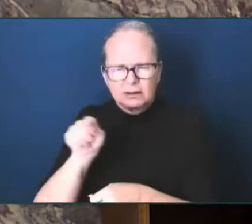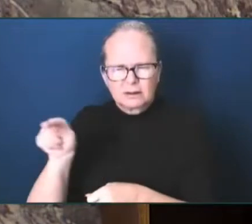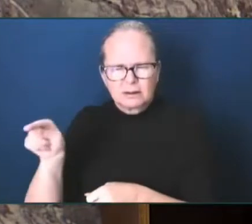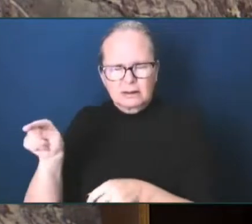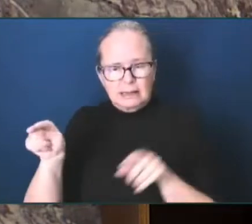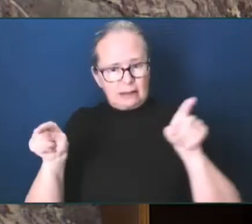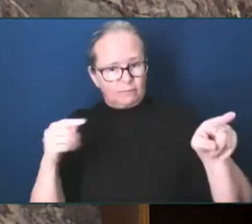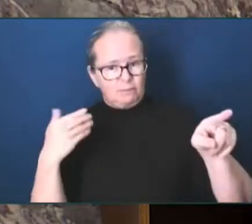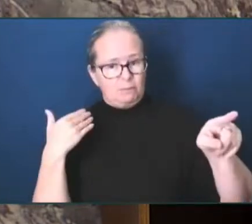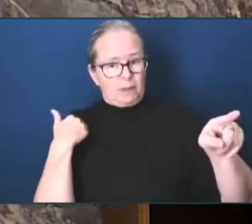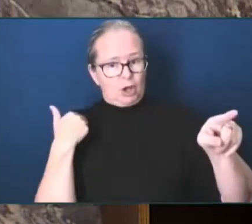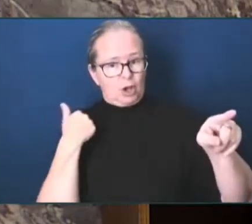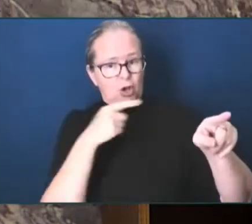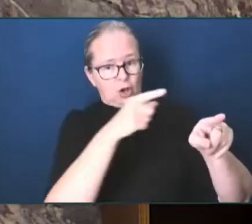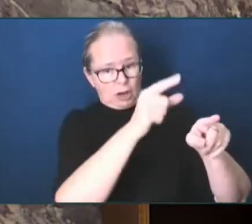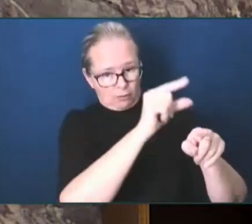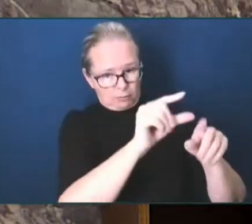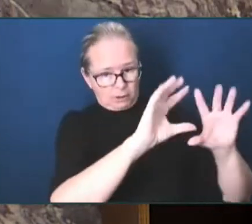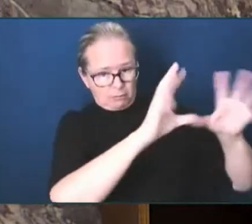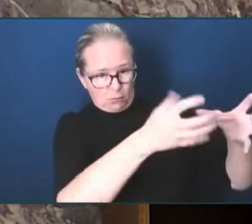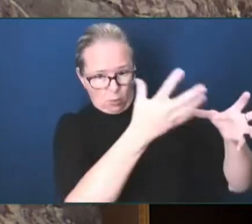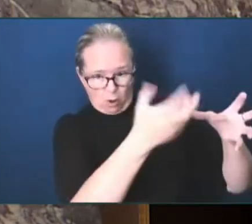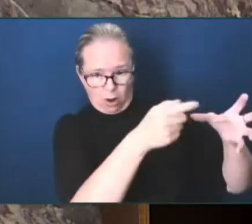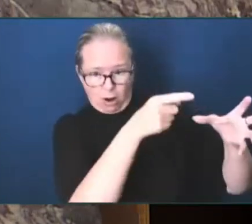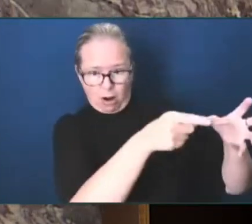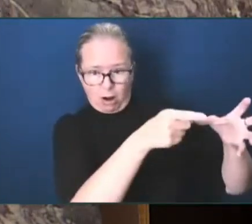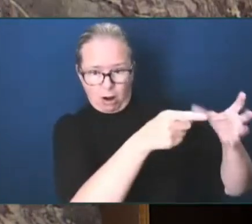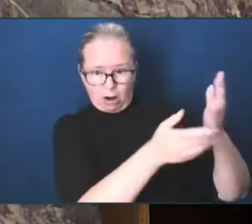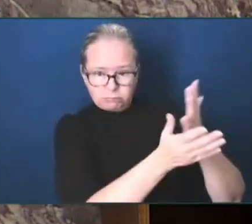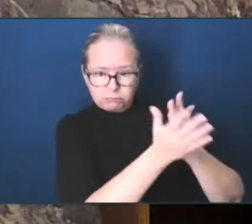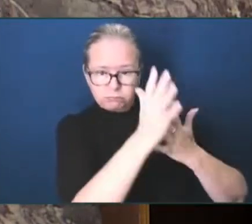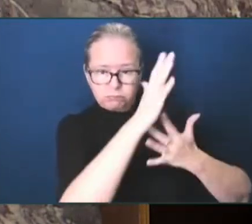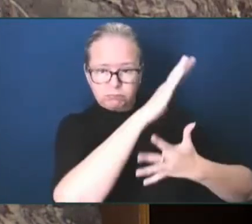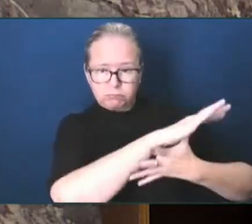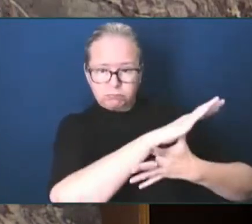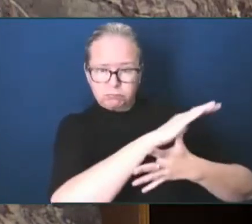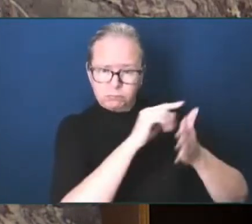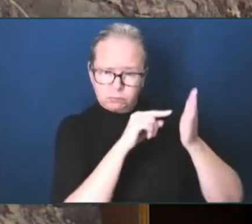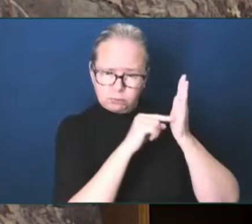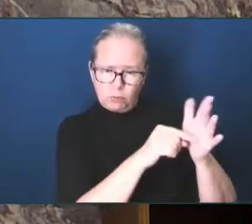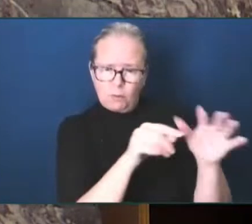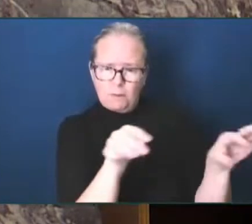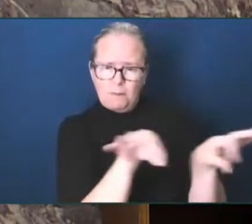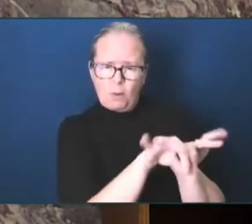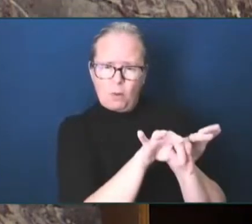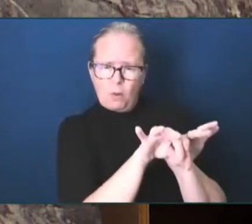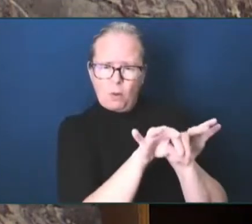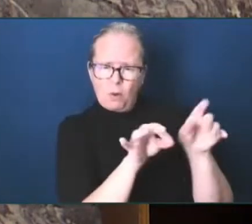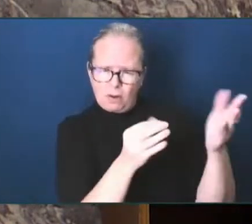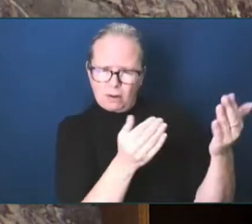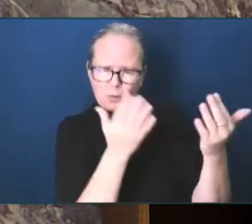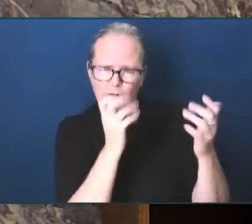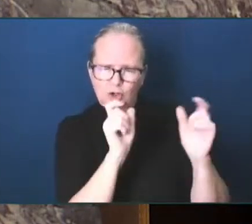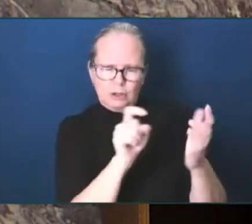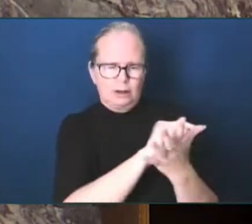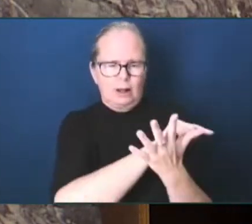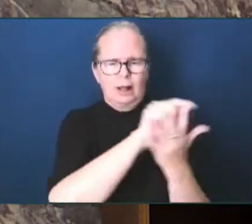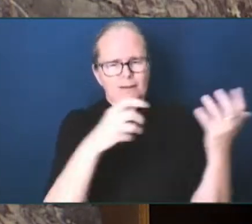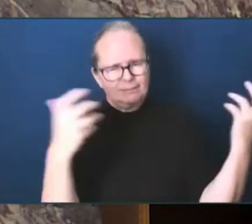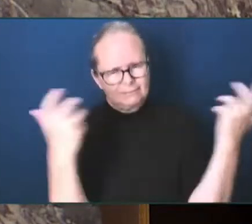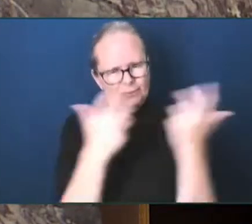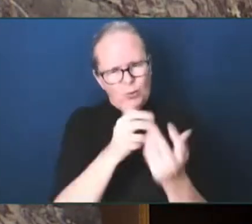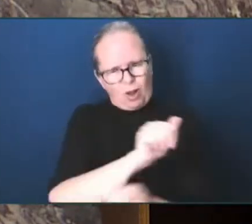to properly fund the requests of every municipality that asks for either a new car program or an expansion of an existing car